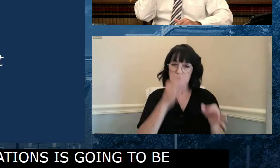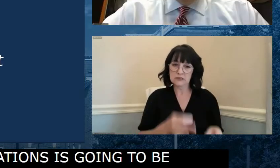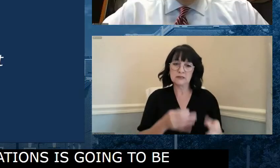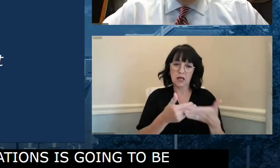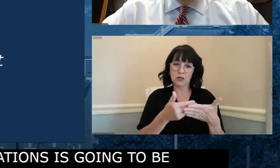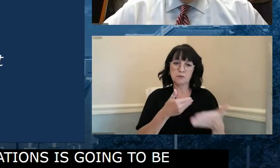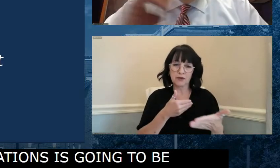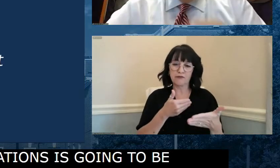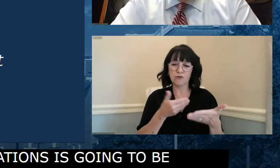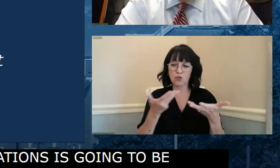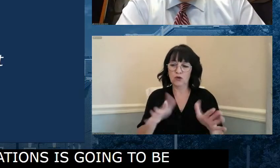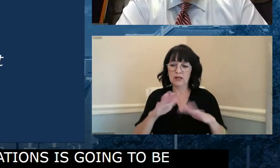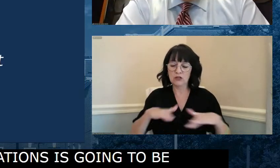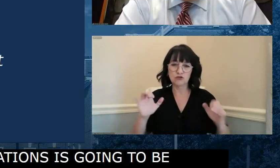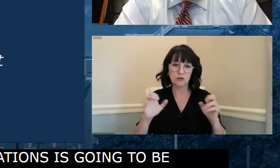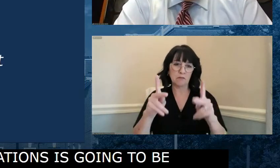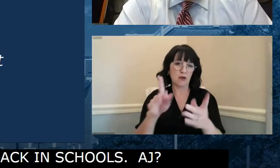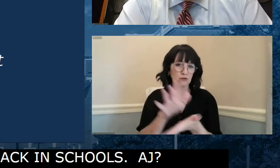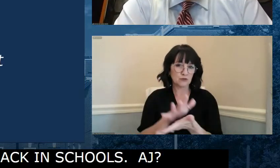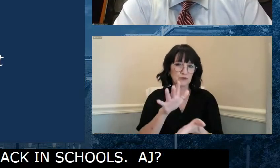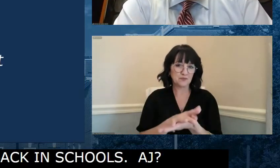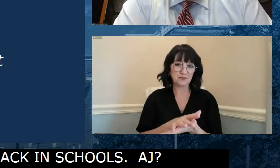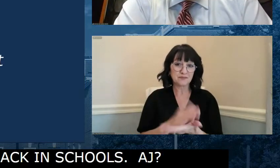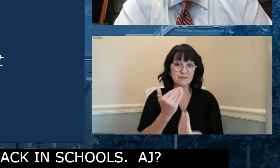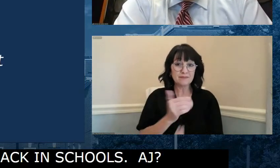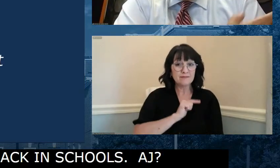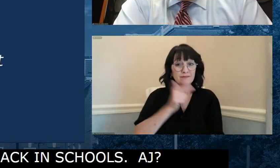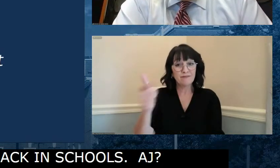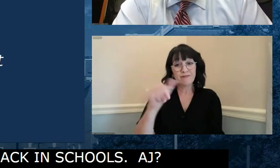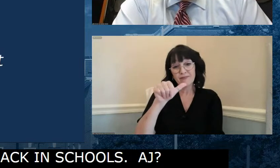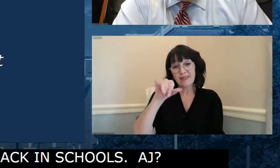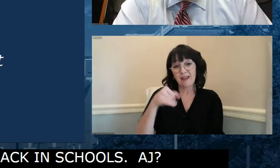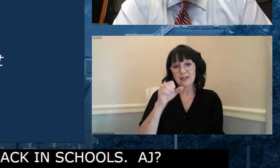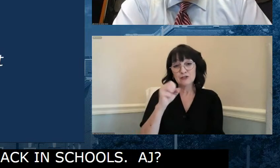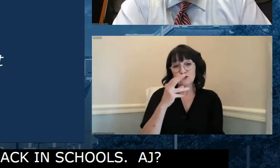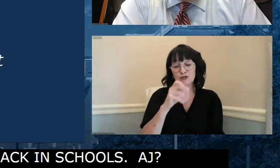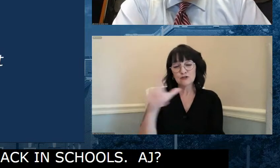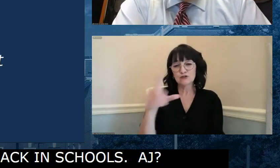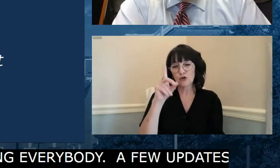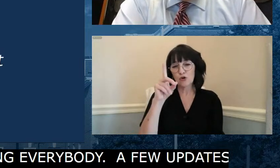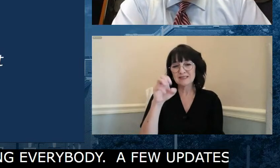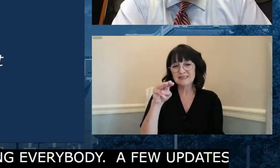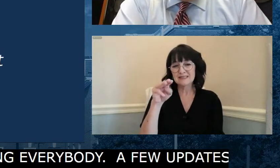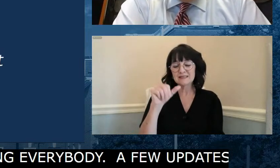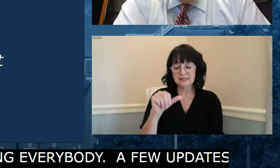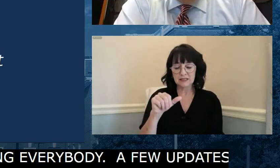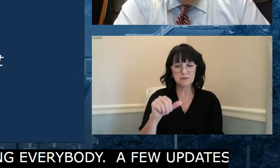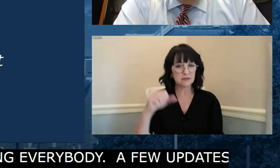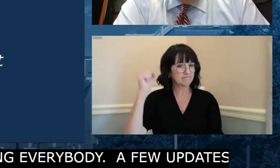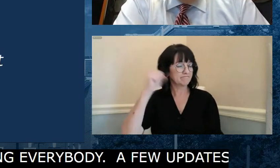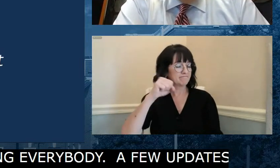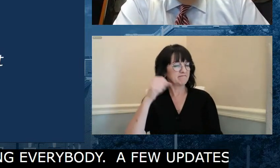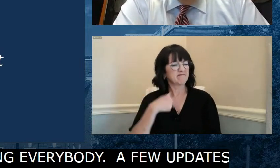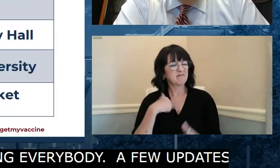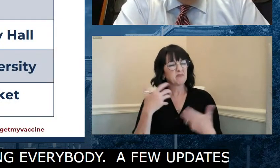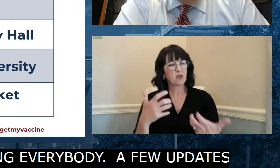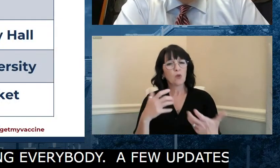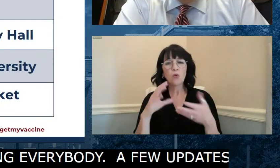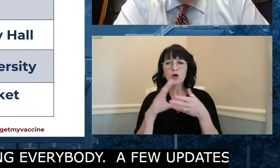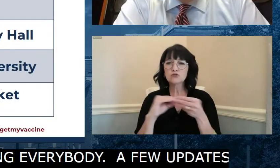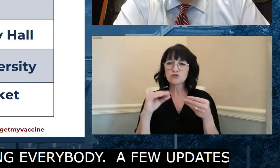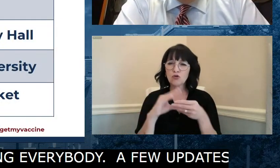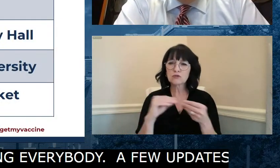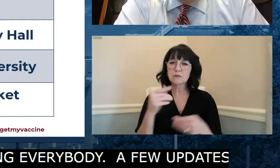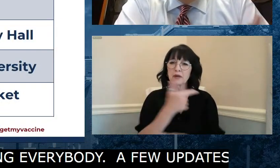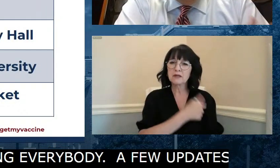Good evening, sir, and good evening, everybody. A few updates here. We'll talk about vaccination in the community. And I think we reported